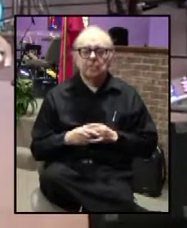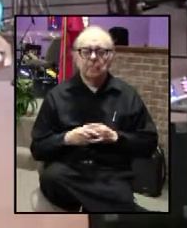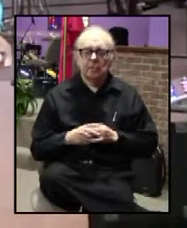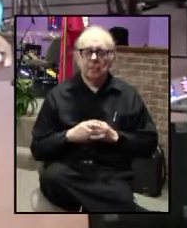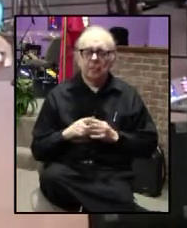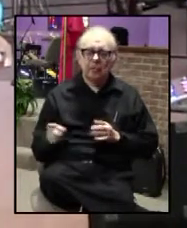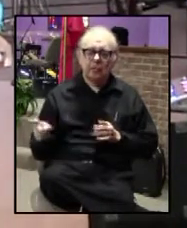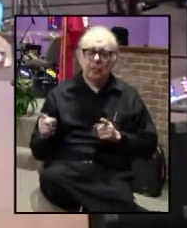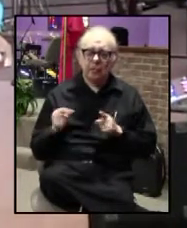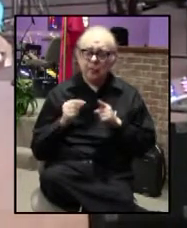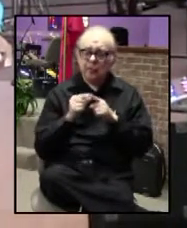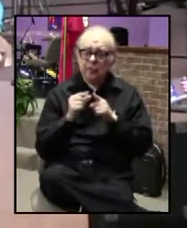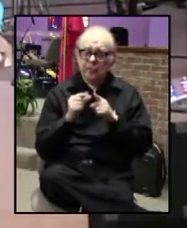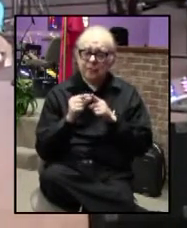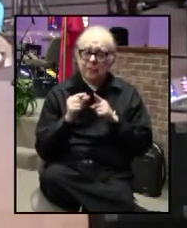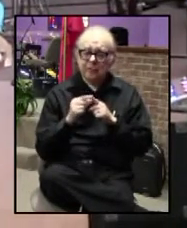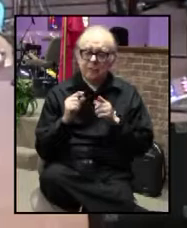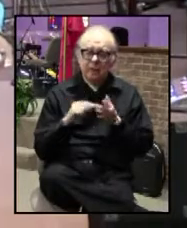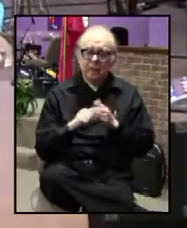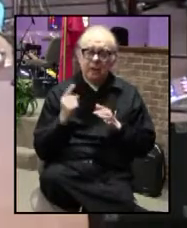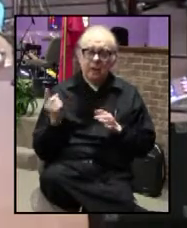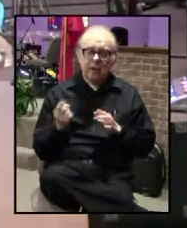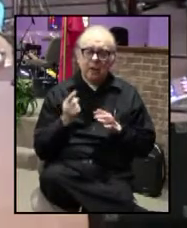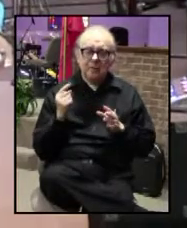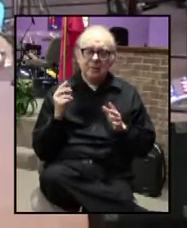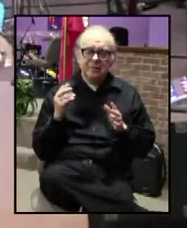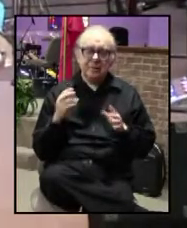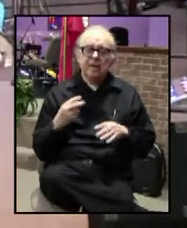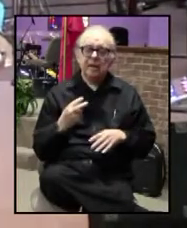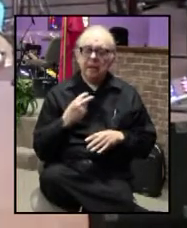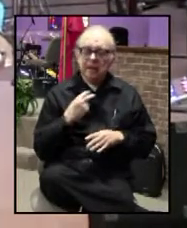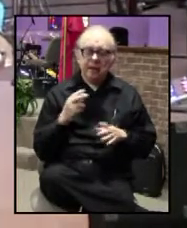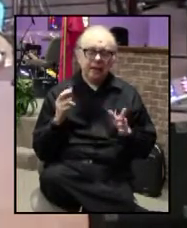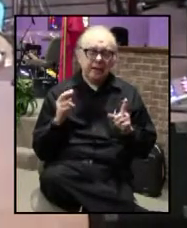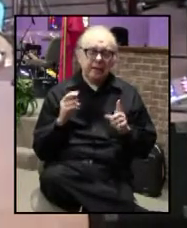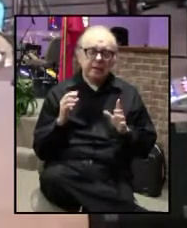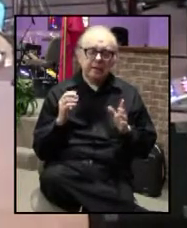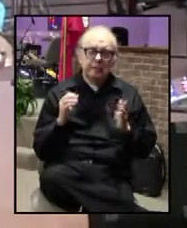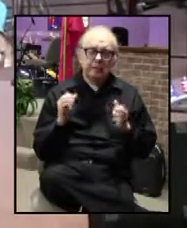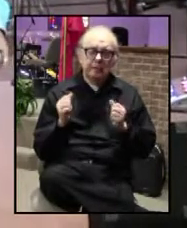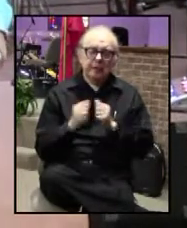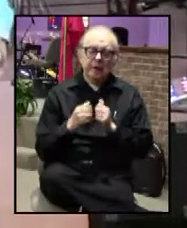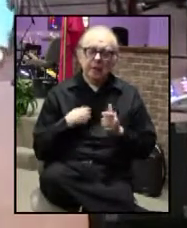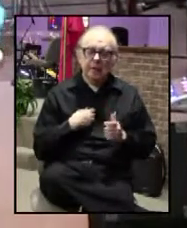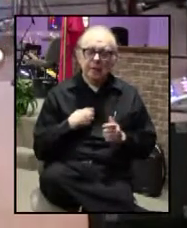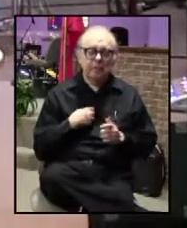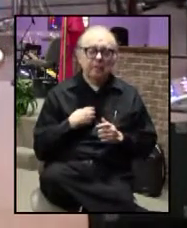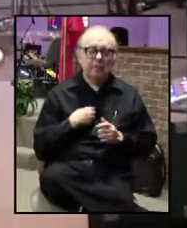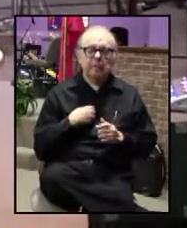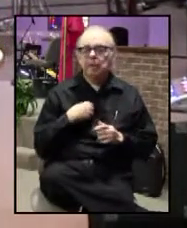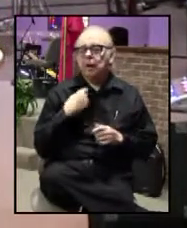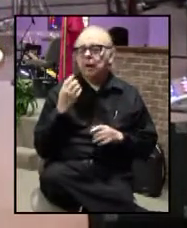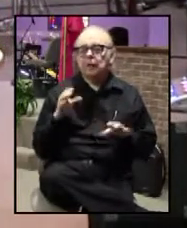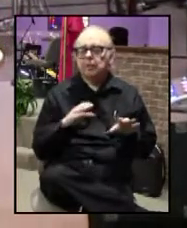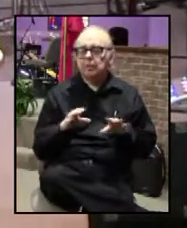And those are the words that will always stick and will always be there. And we always do. Whether